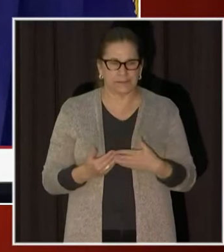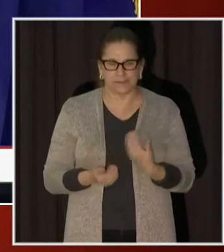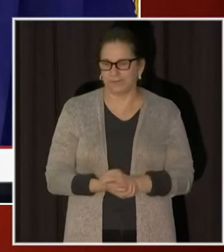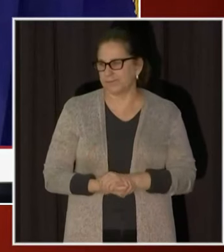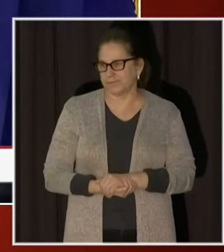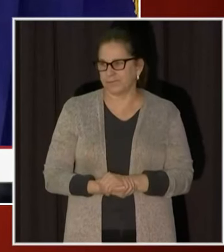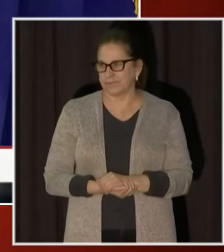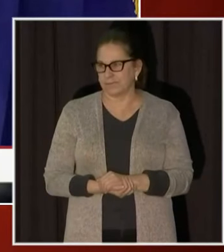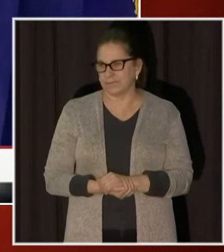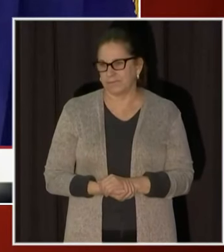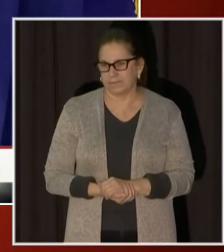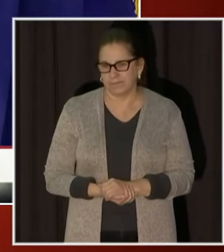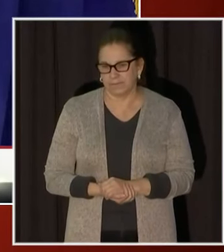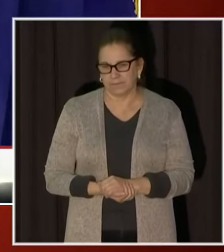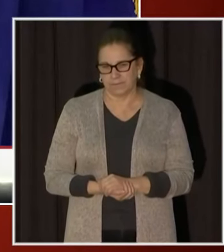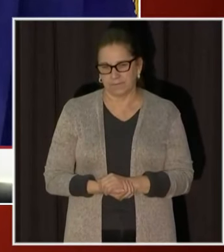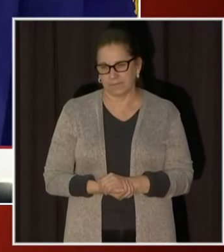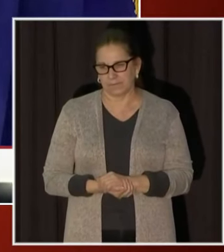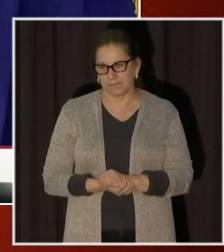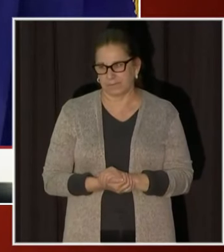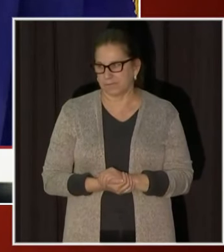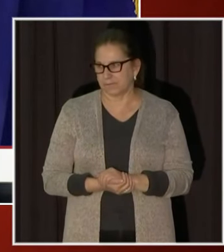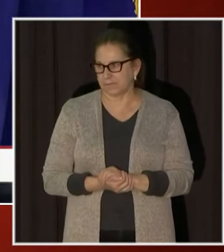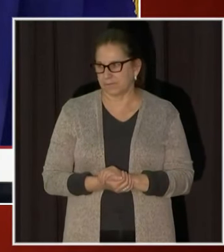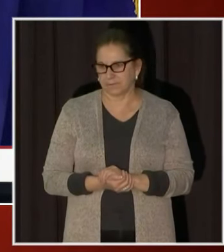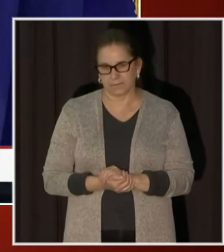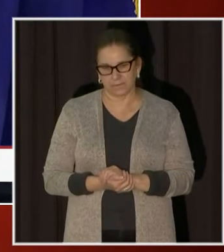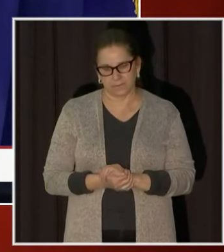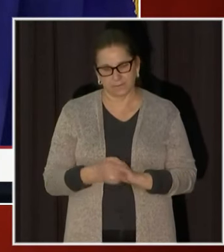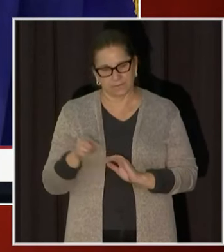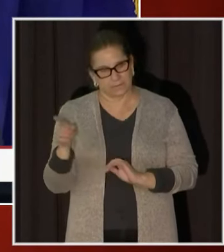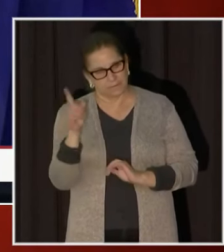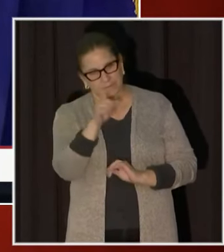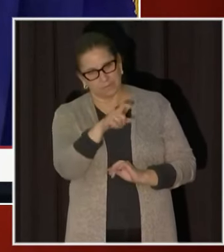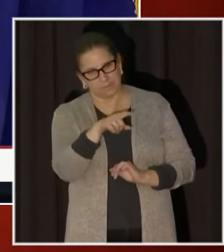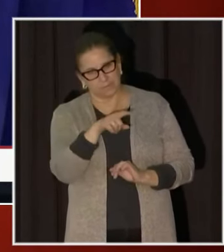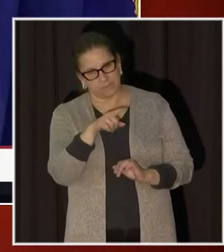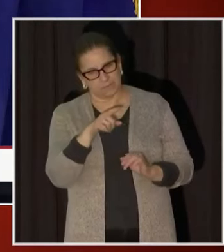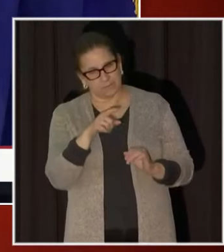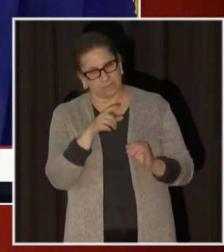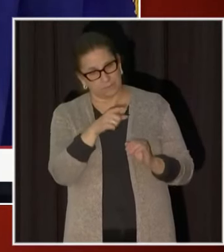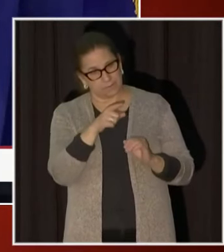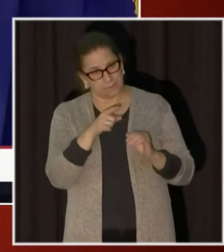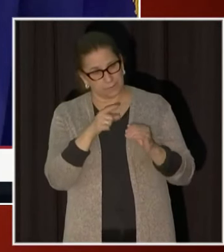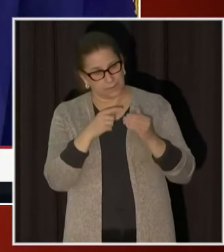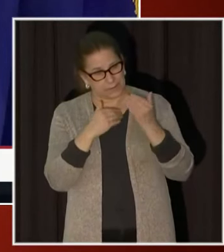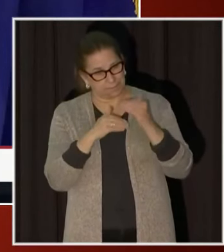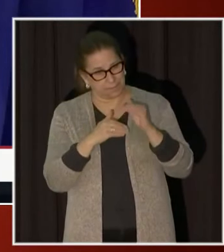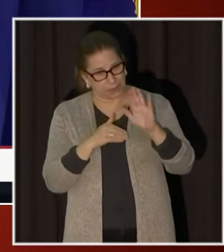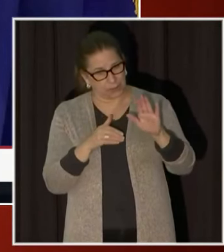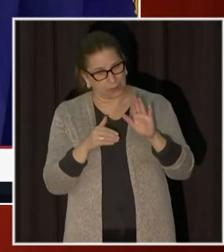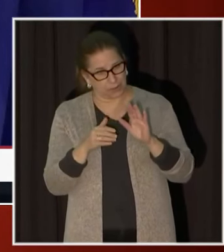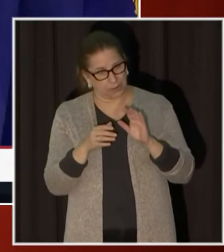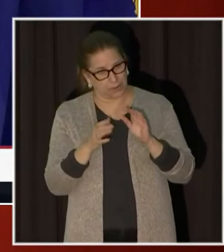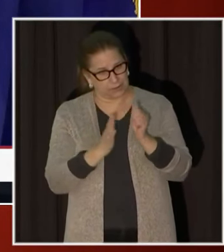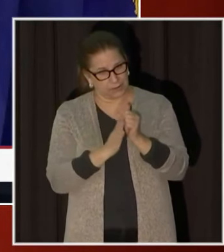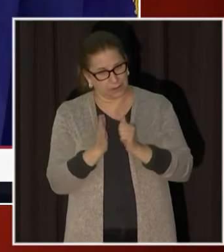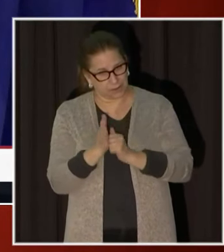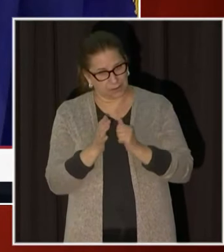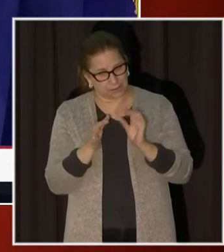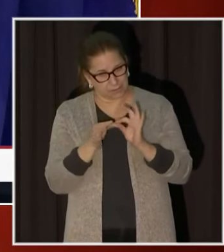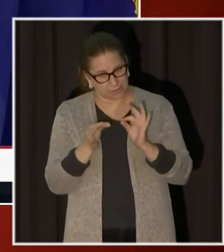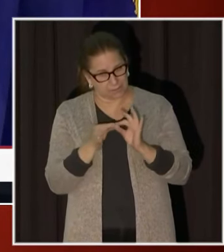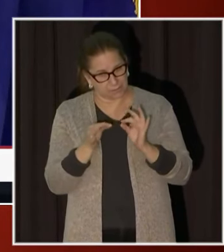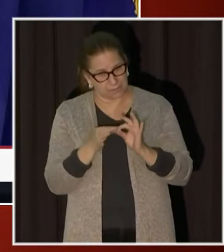Yes? And then you mentioned at the beginning that you're limiting your agenda to fewer essential matters. It was in